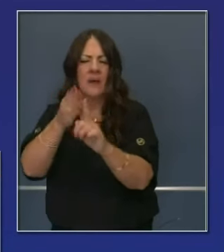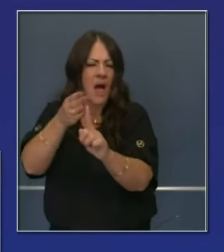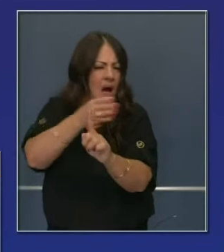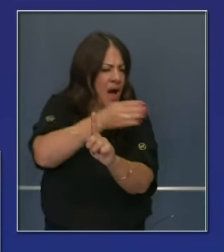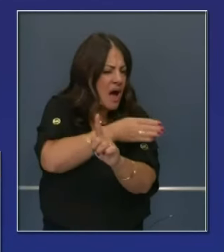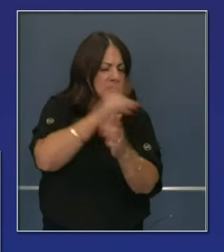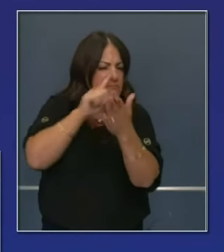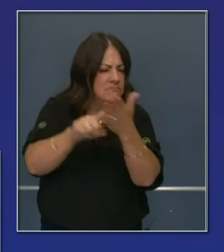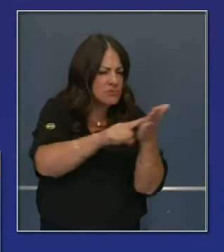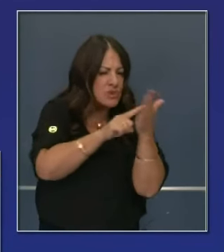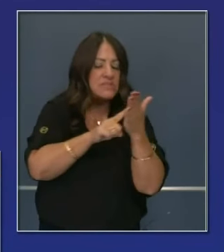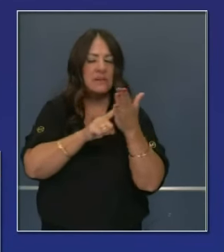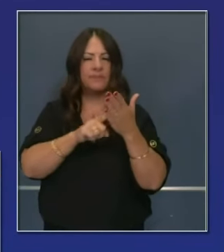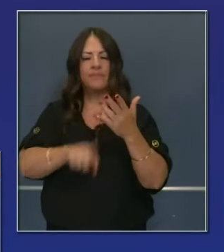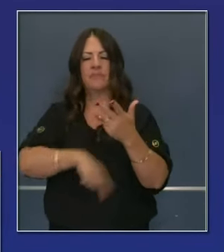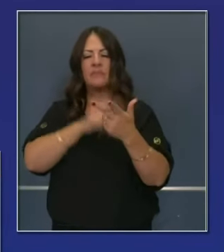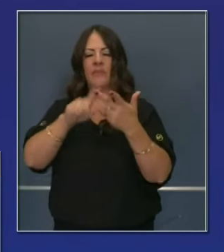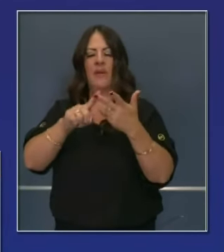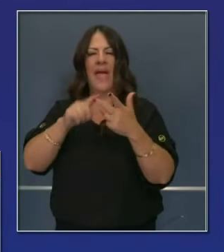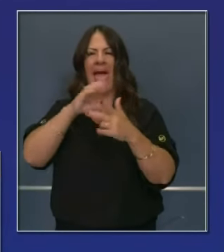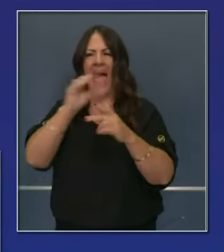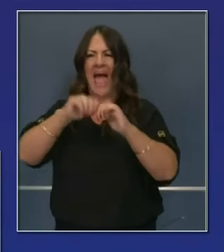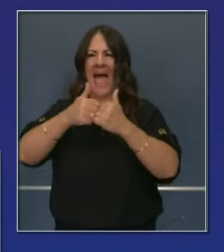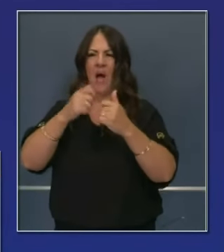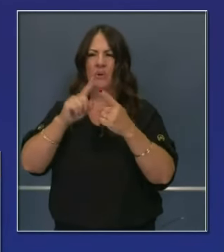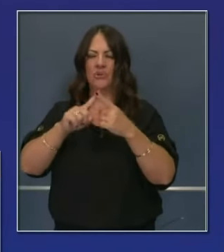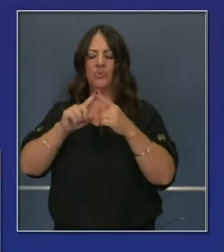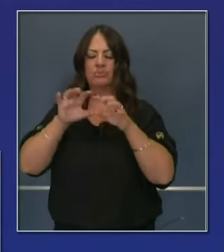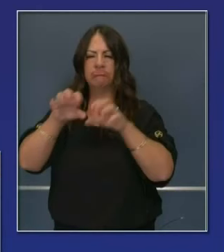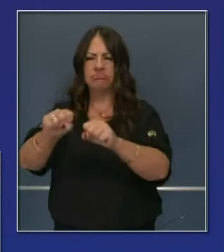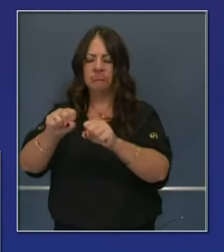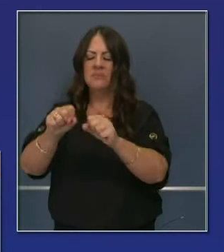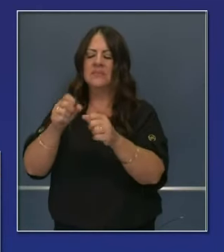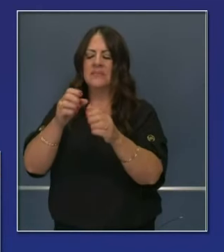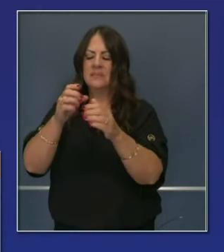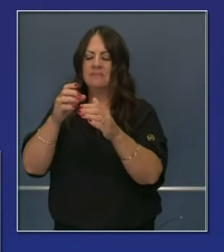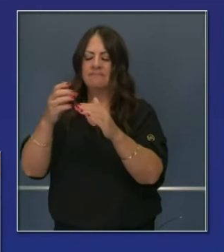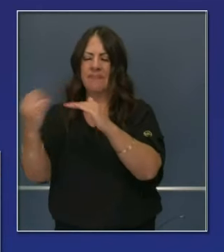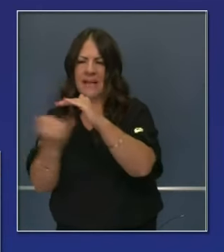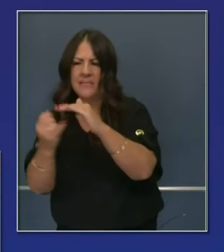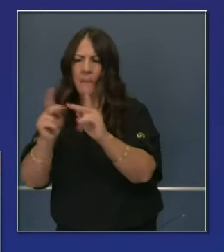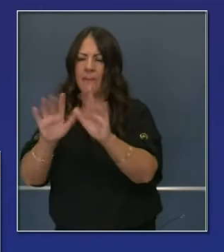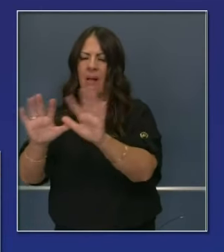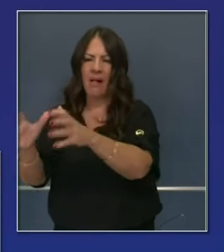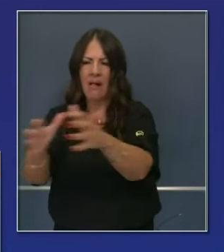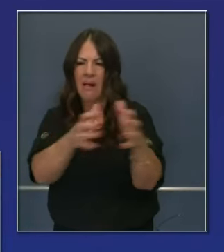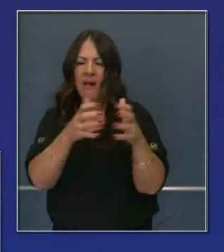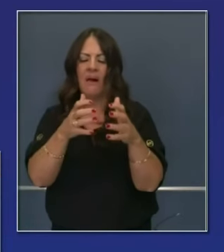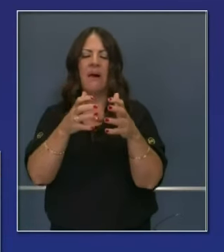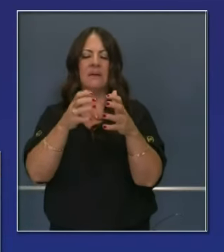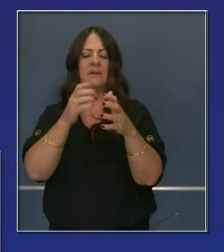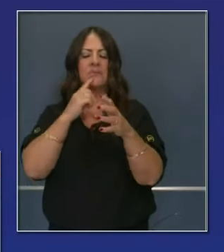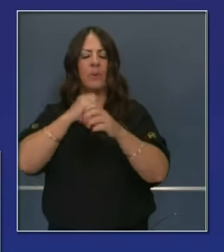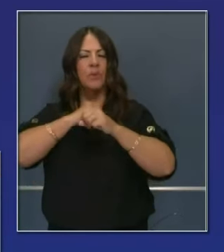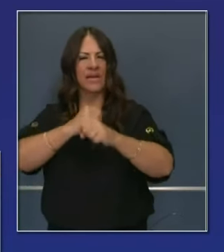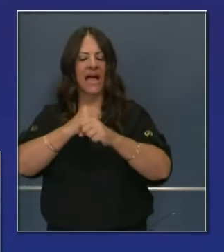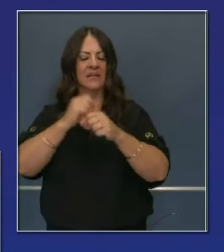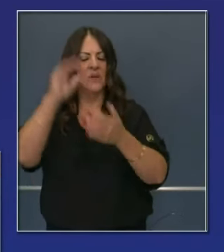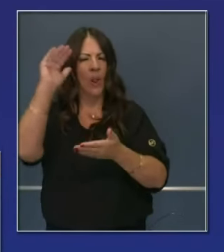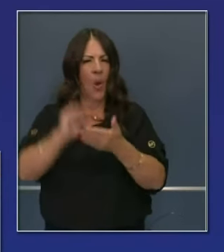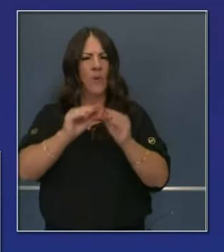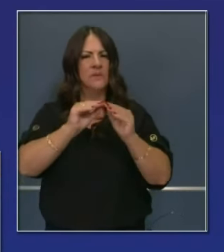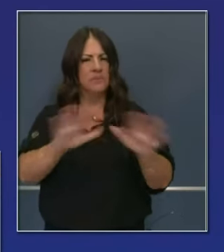and the containment of this disease. So next Monday, we'll be updating you on all of that progress, and I'm very,